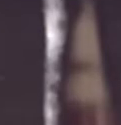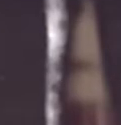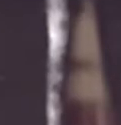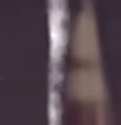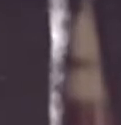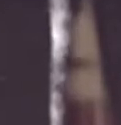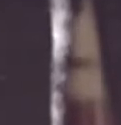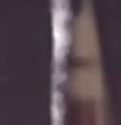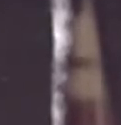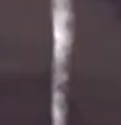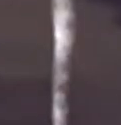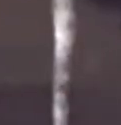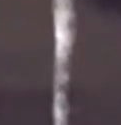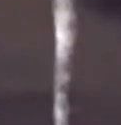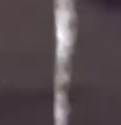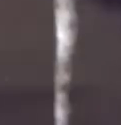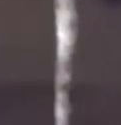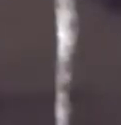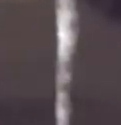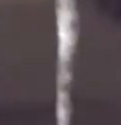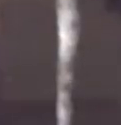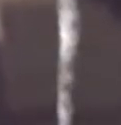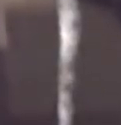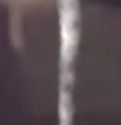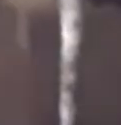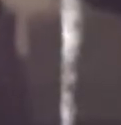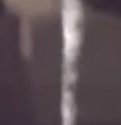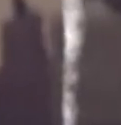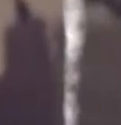visits with class and dignity that is wholly Bahamian.